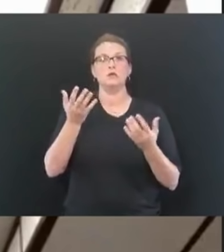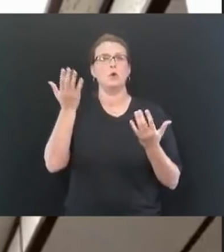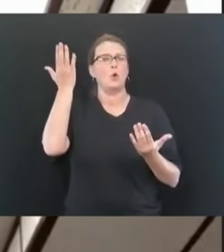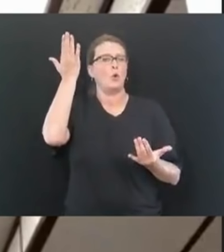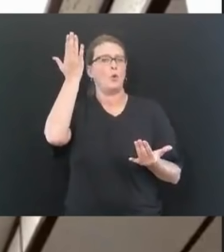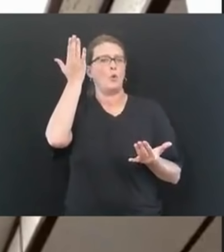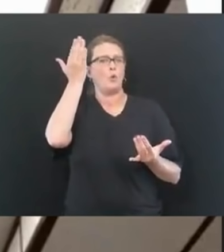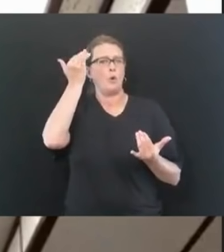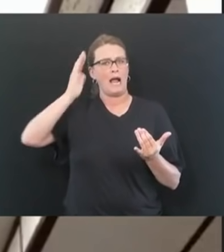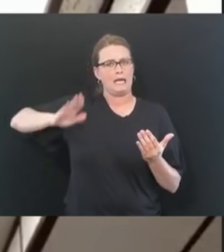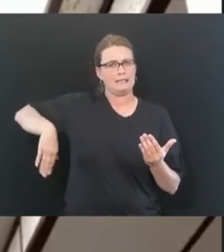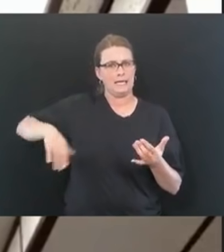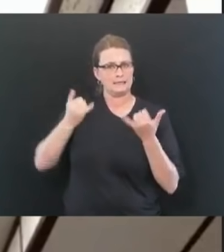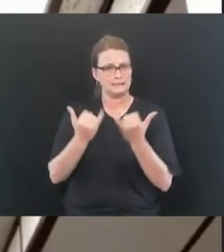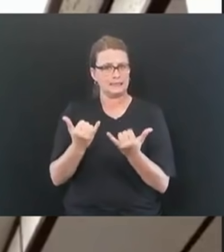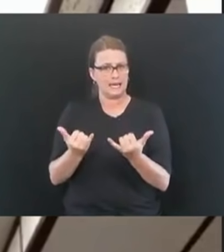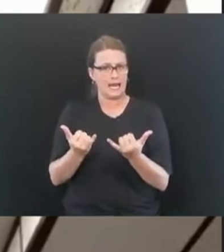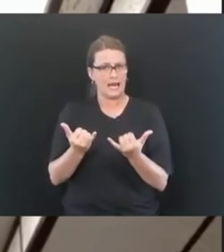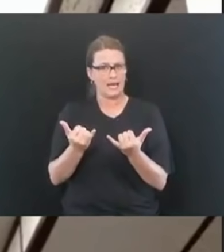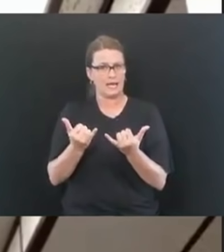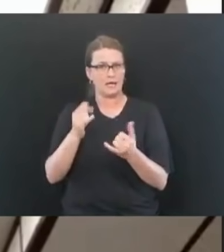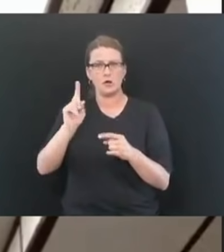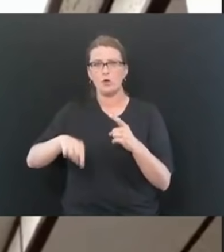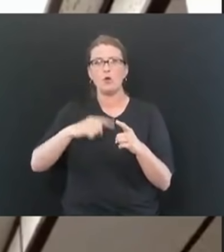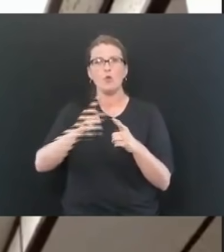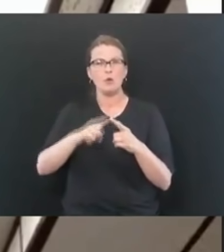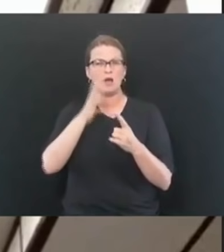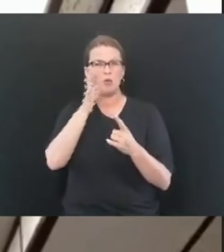you haven't done that today and when that'll